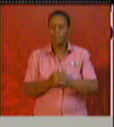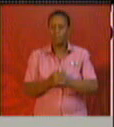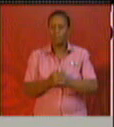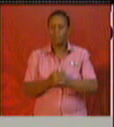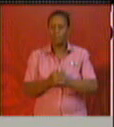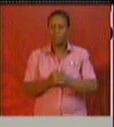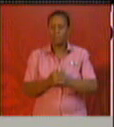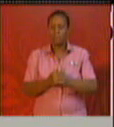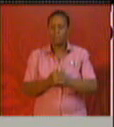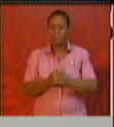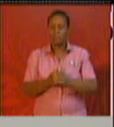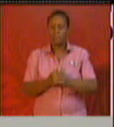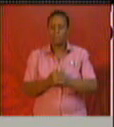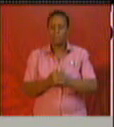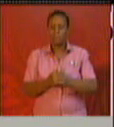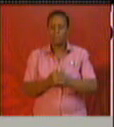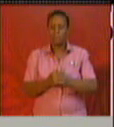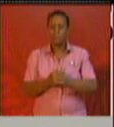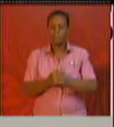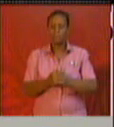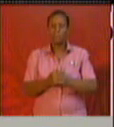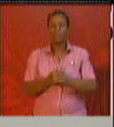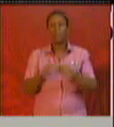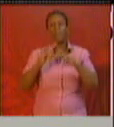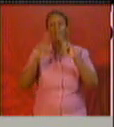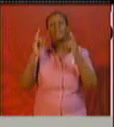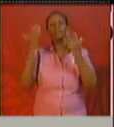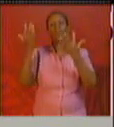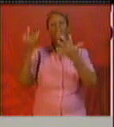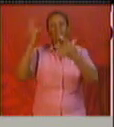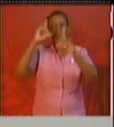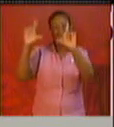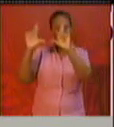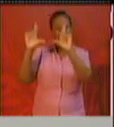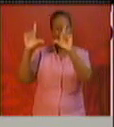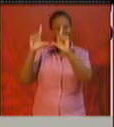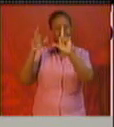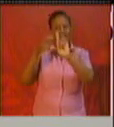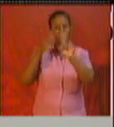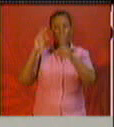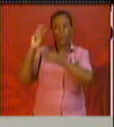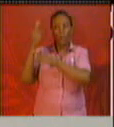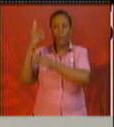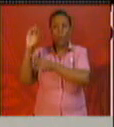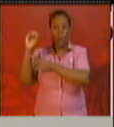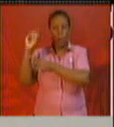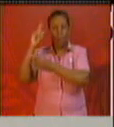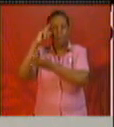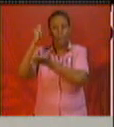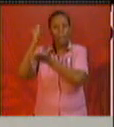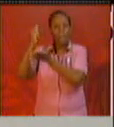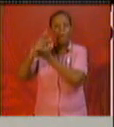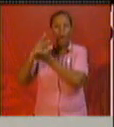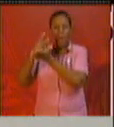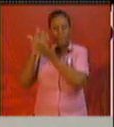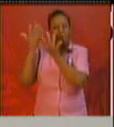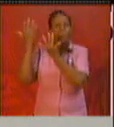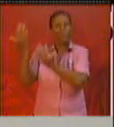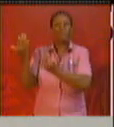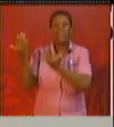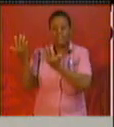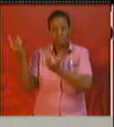emergency use licensing that has to come from WHO. So that timeline can't be given without the receipt of that